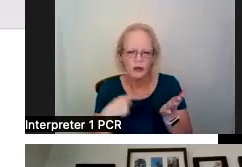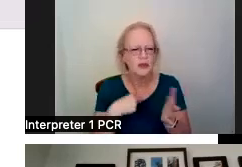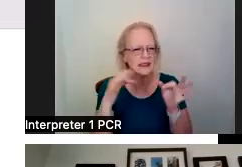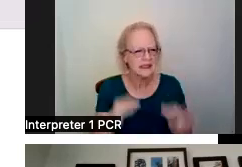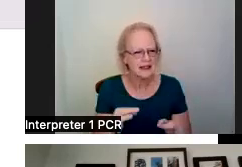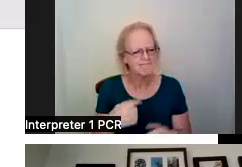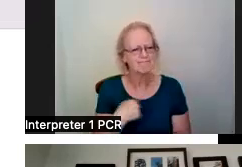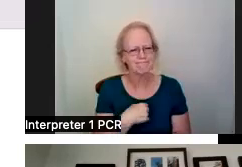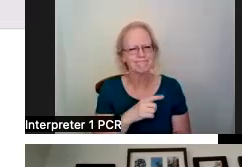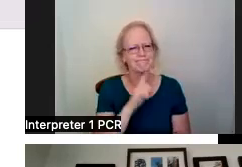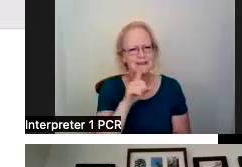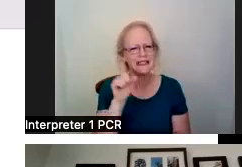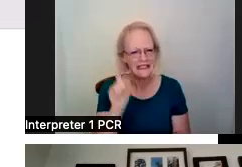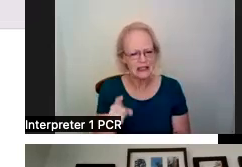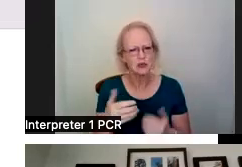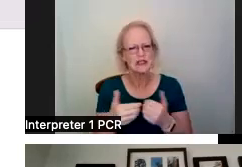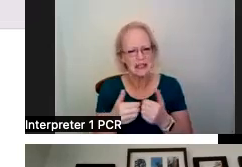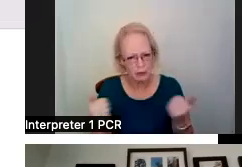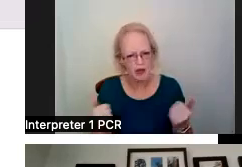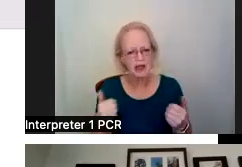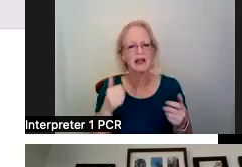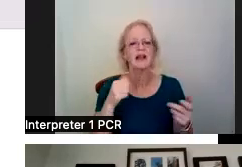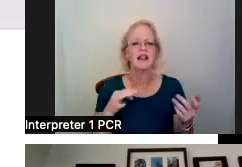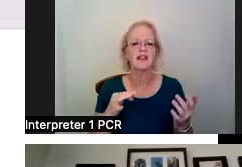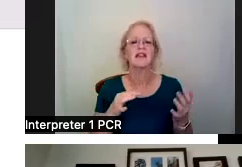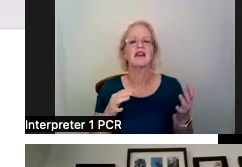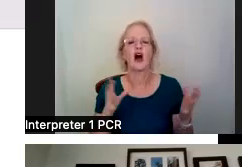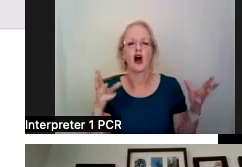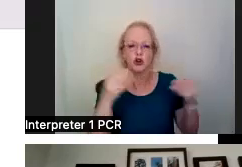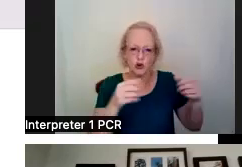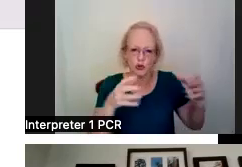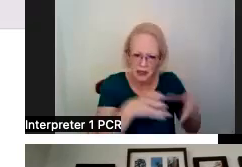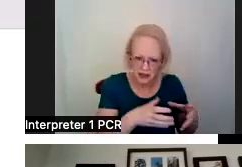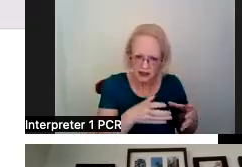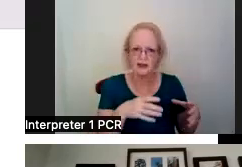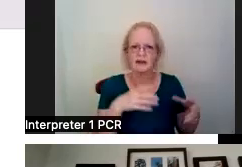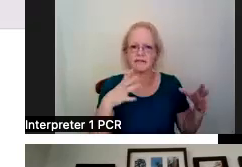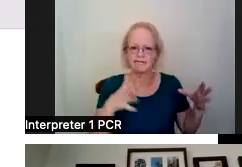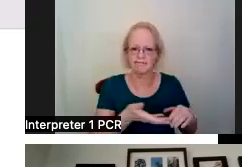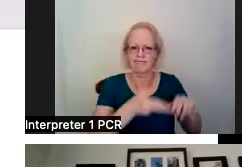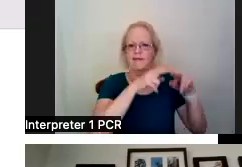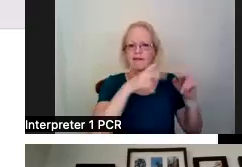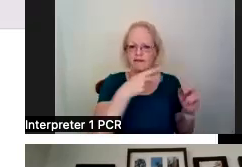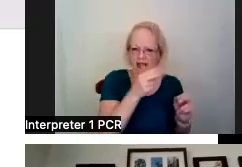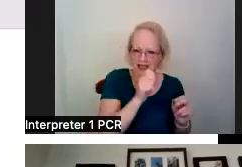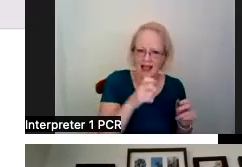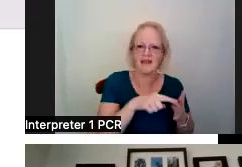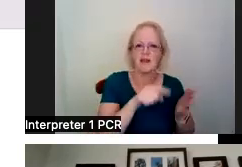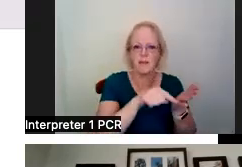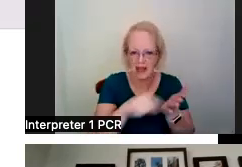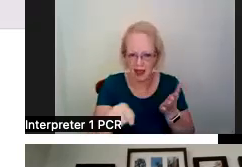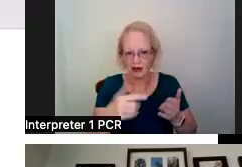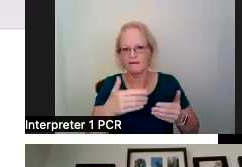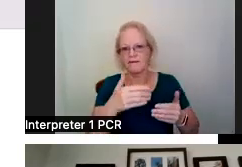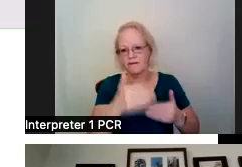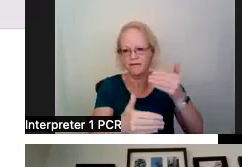separate the accumulation phase and the payout phase within the plan. And we really started to think and conceptualize the plan as